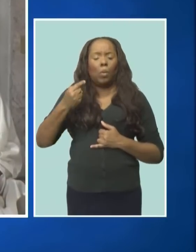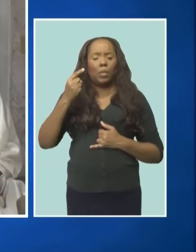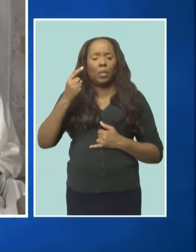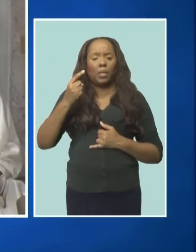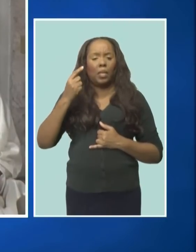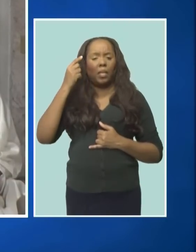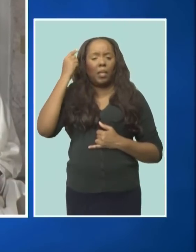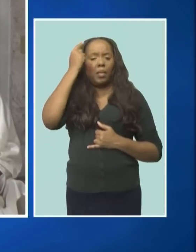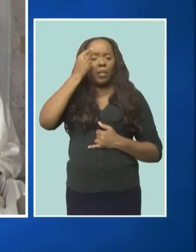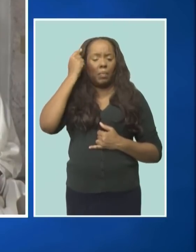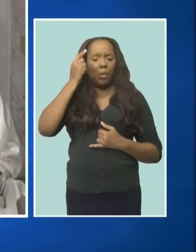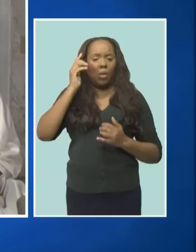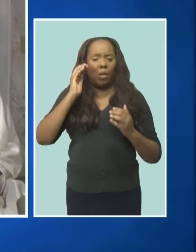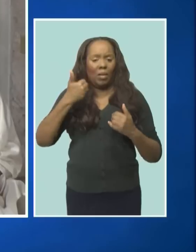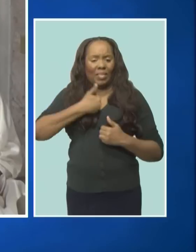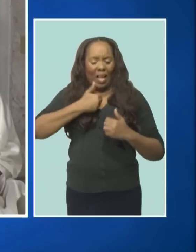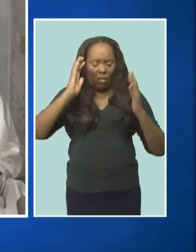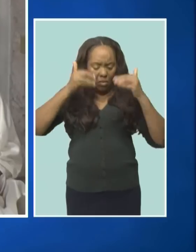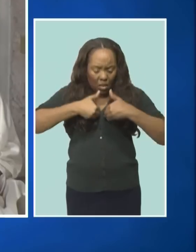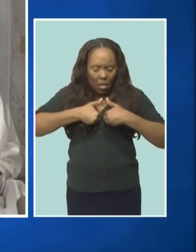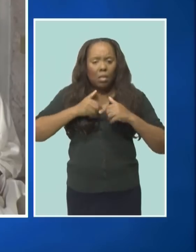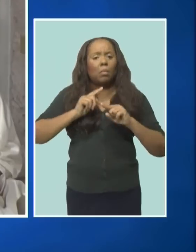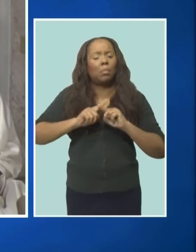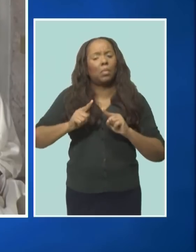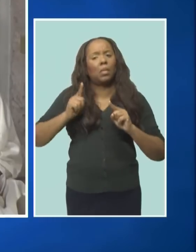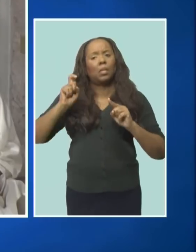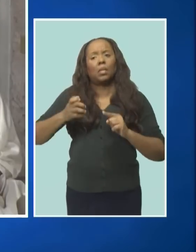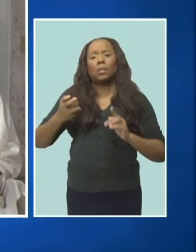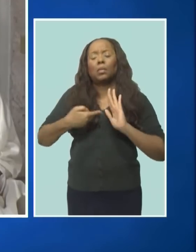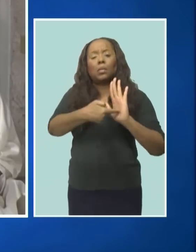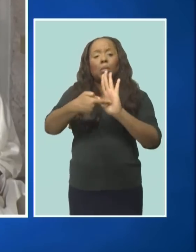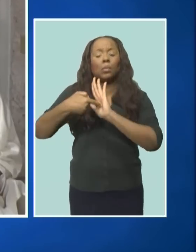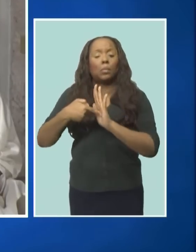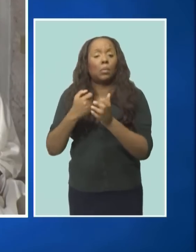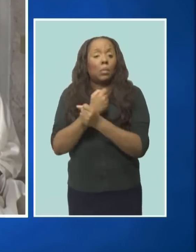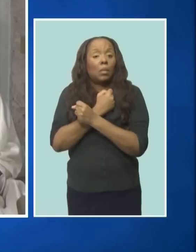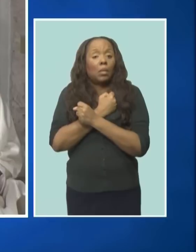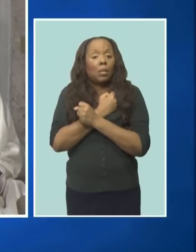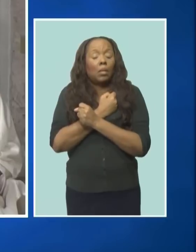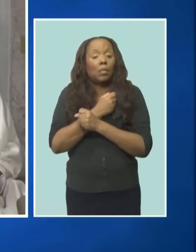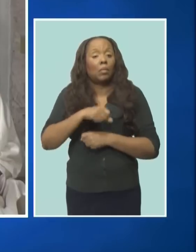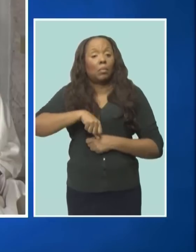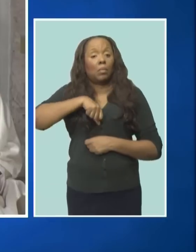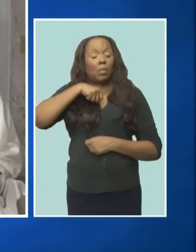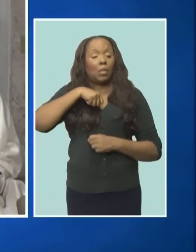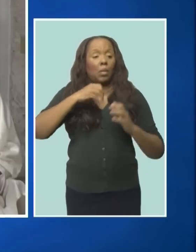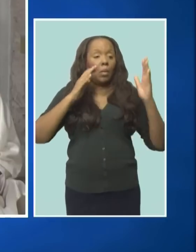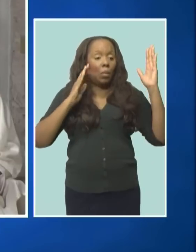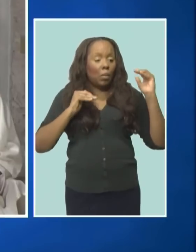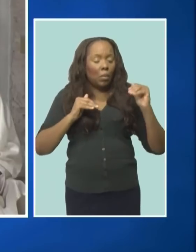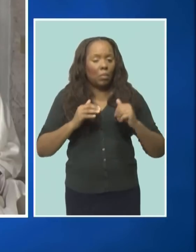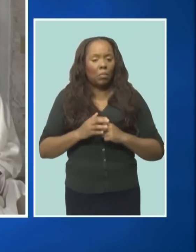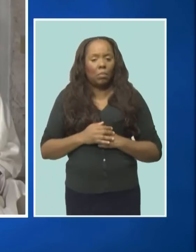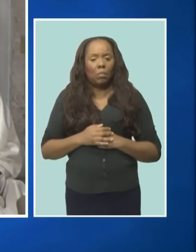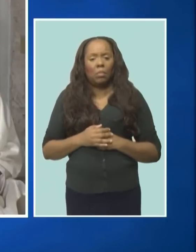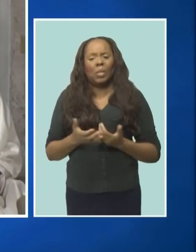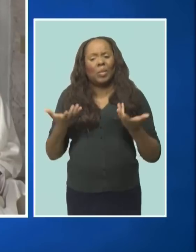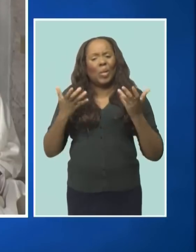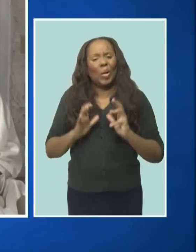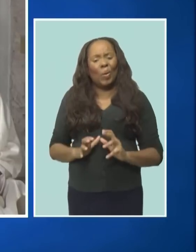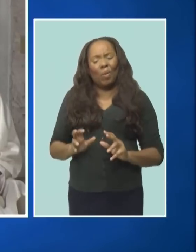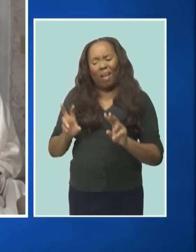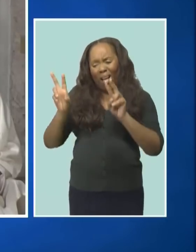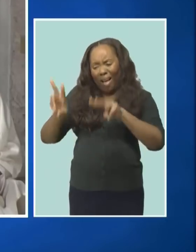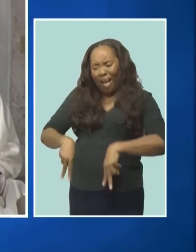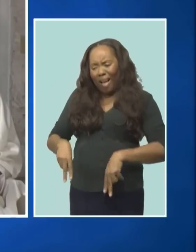love, dignity, and hope. We don't look to beat people down, but we look